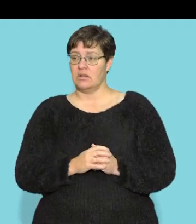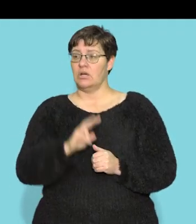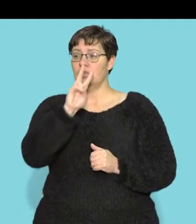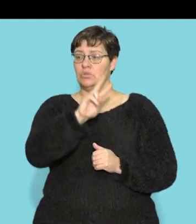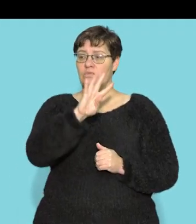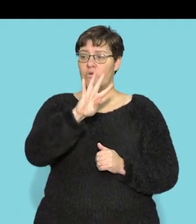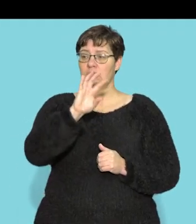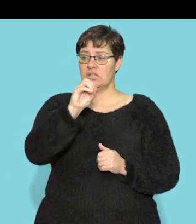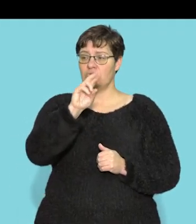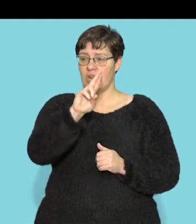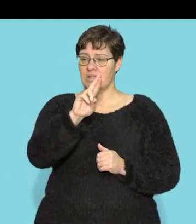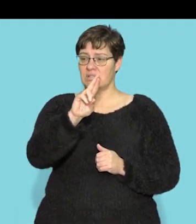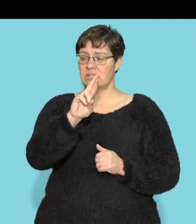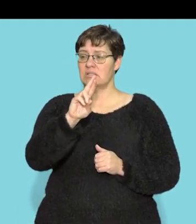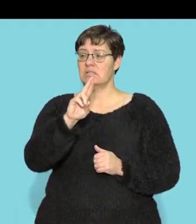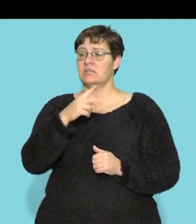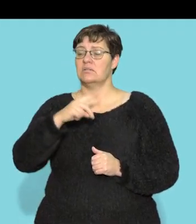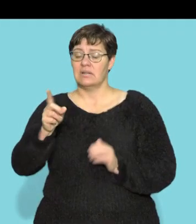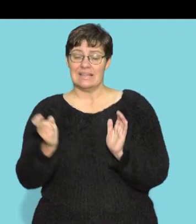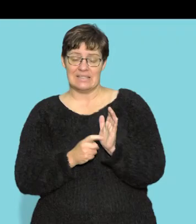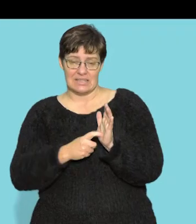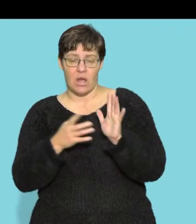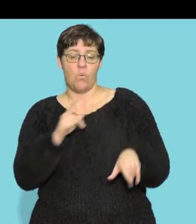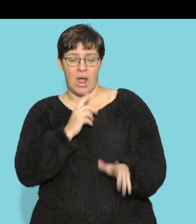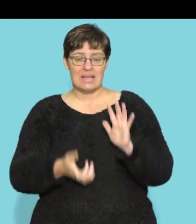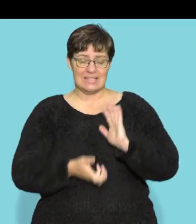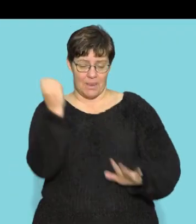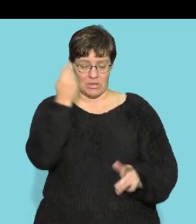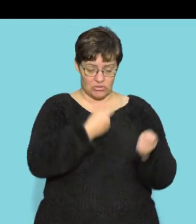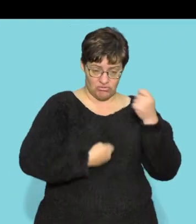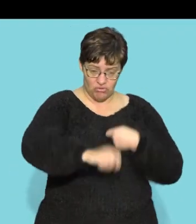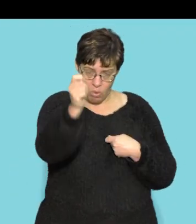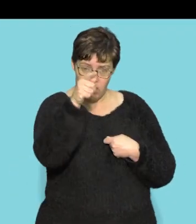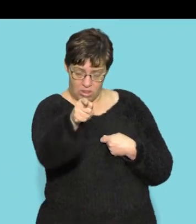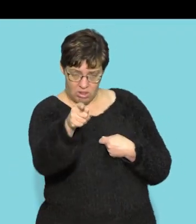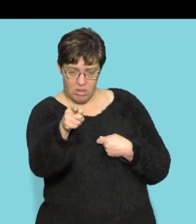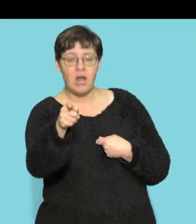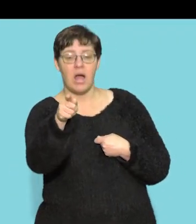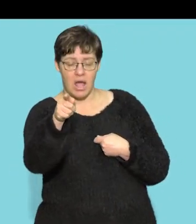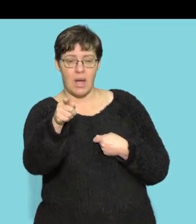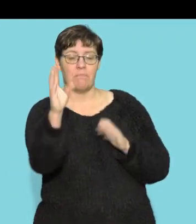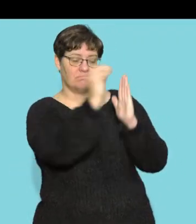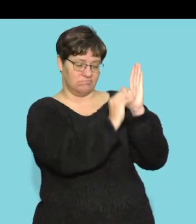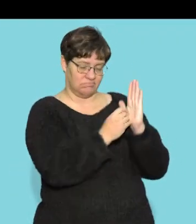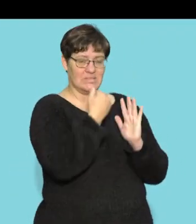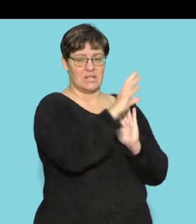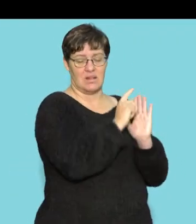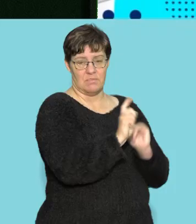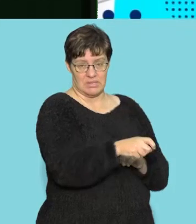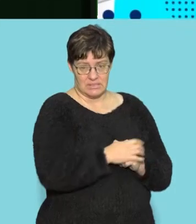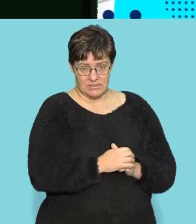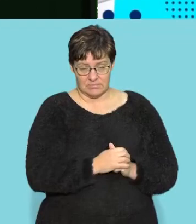debtor, A. Abdul, for damaged goods sold to him must still be recorded. Okay,